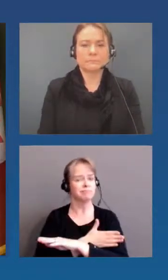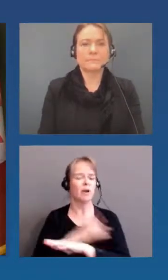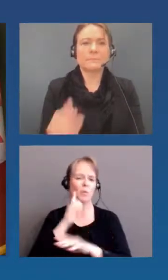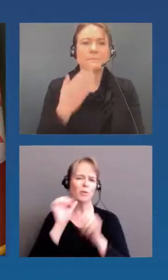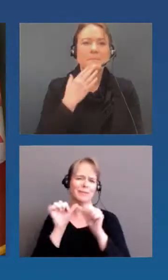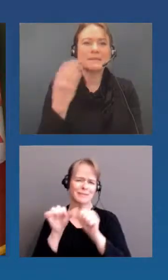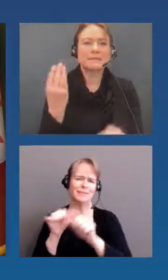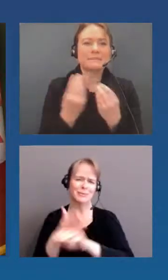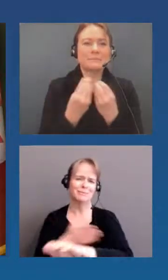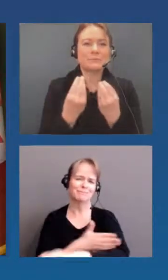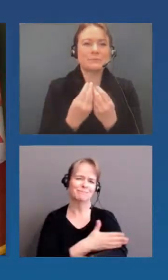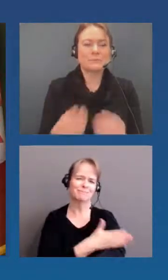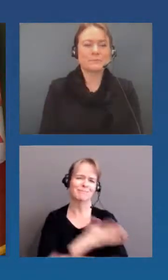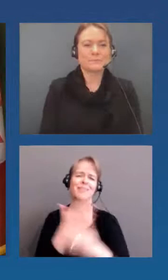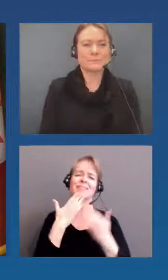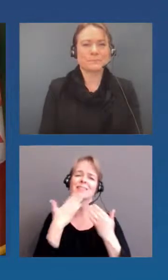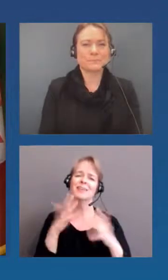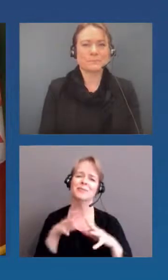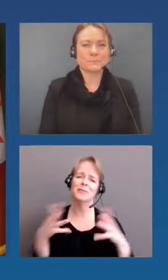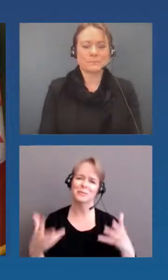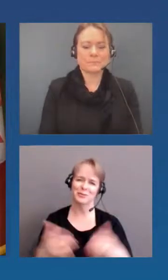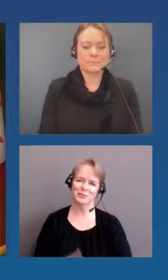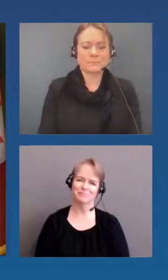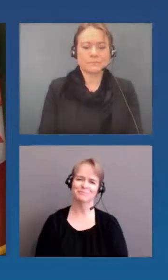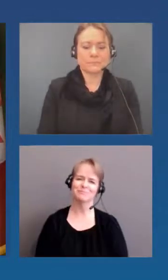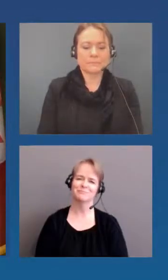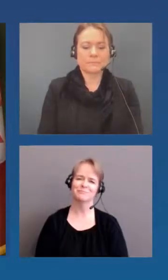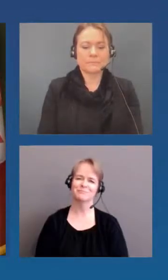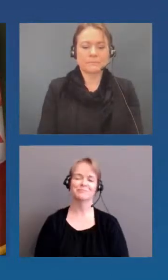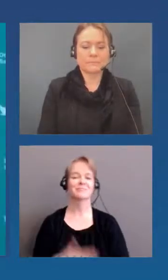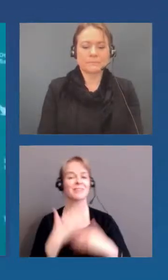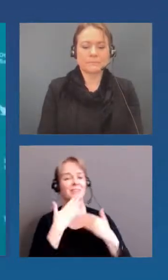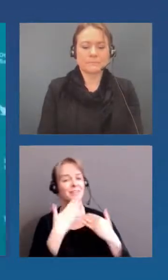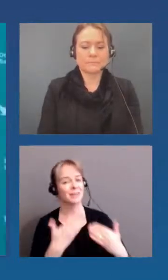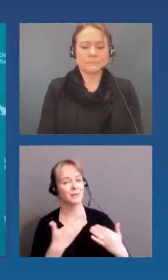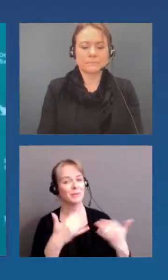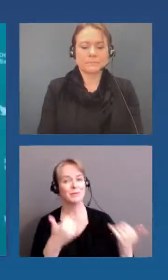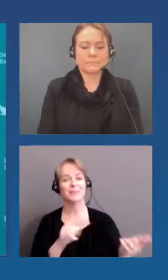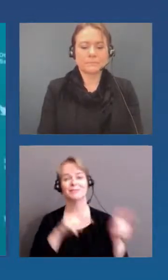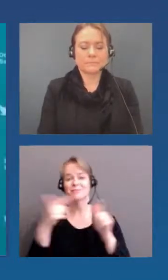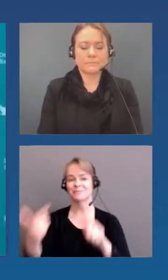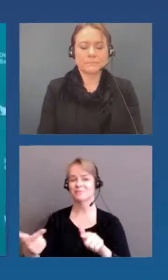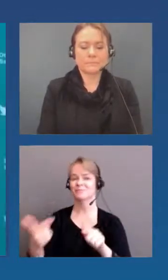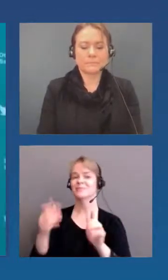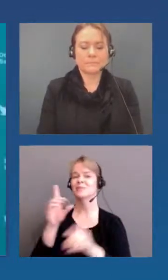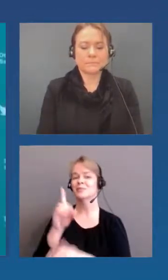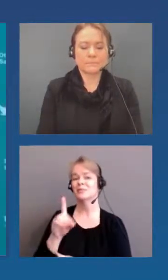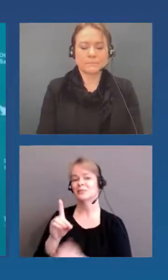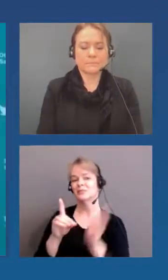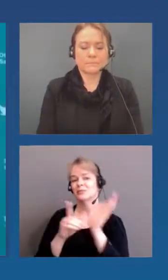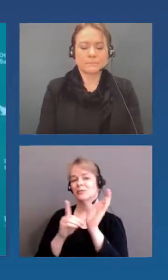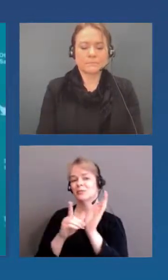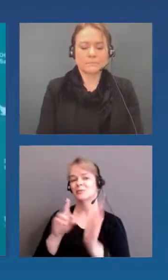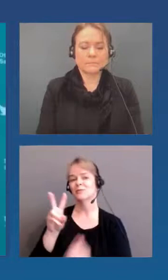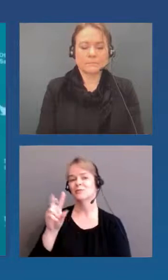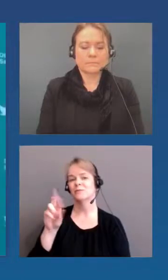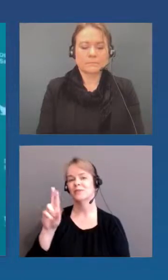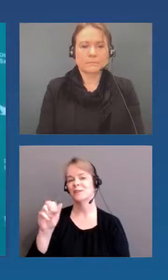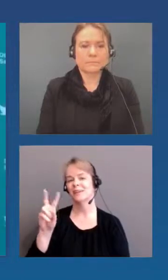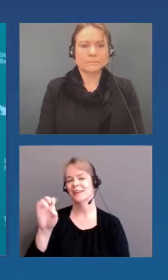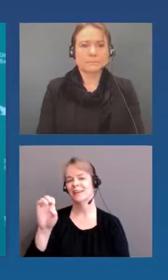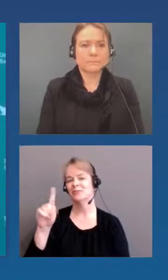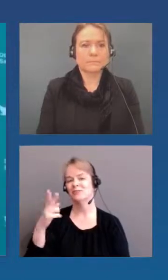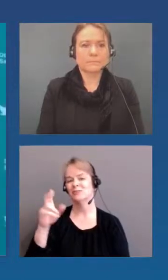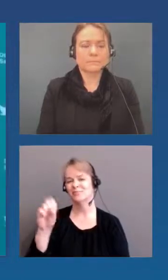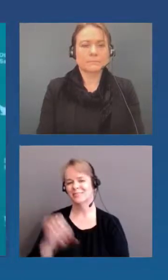beaucoup. Thank you, Mr. DeMonte. We will now hear from Dr. Vera Etches. We are